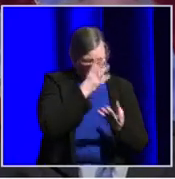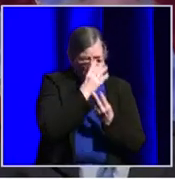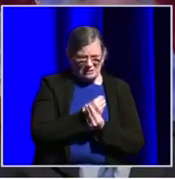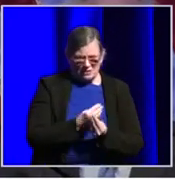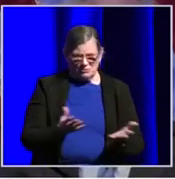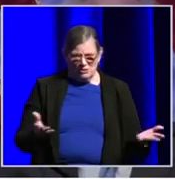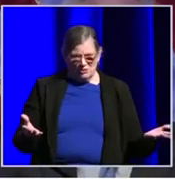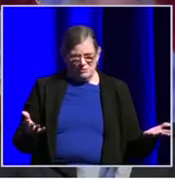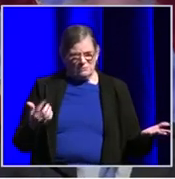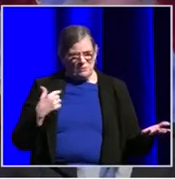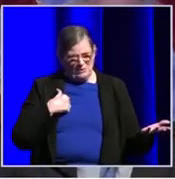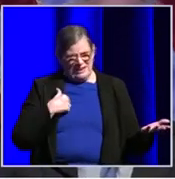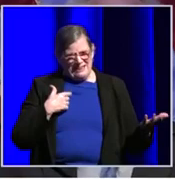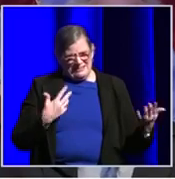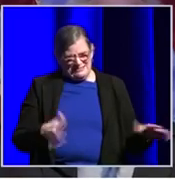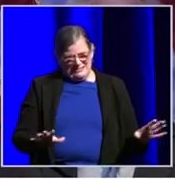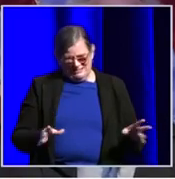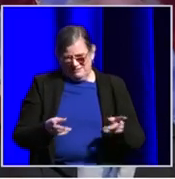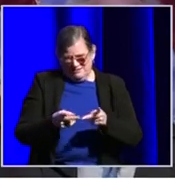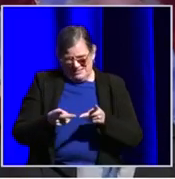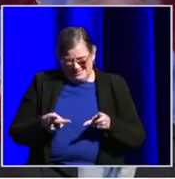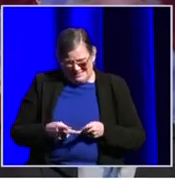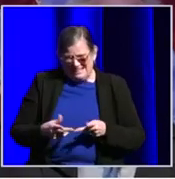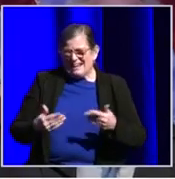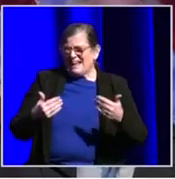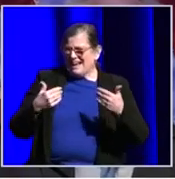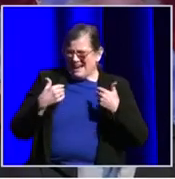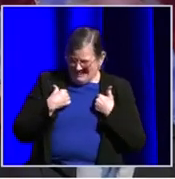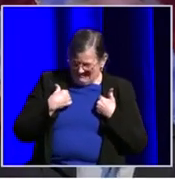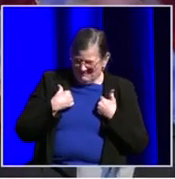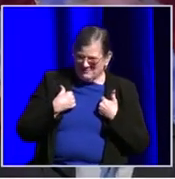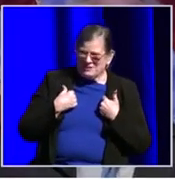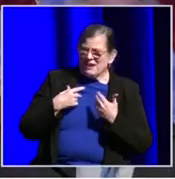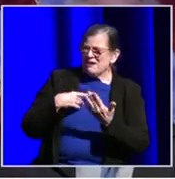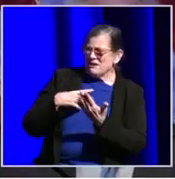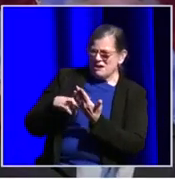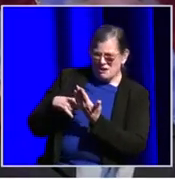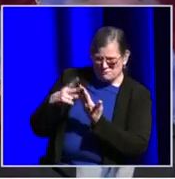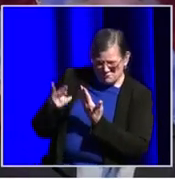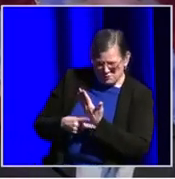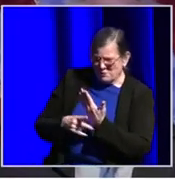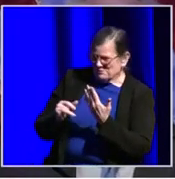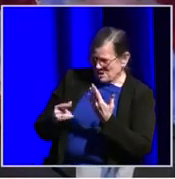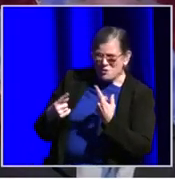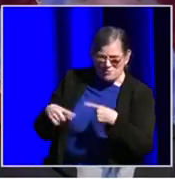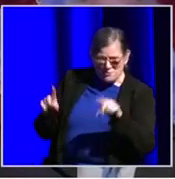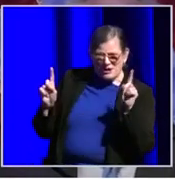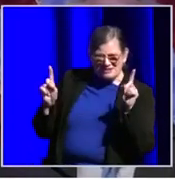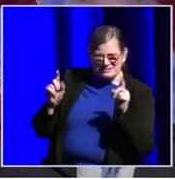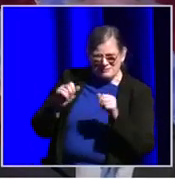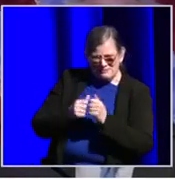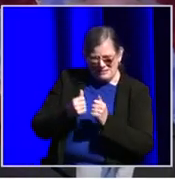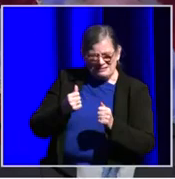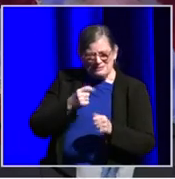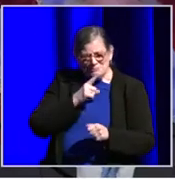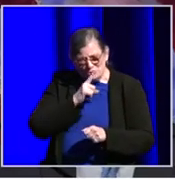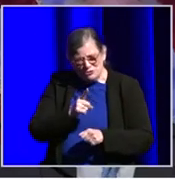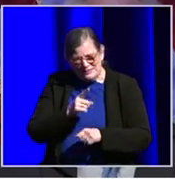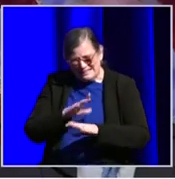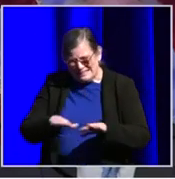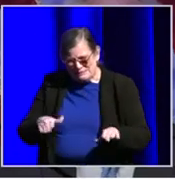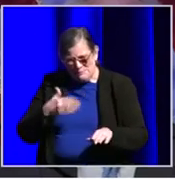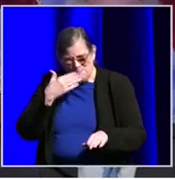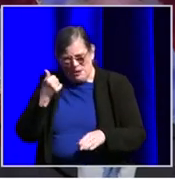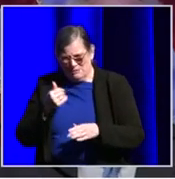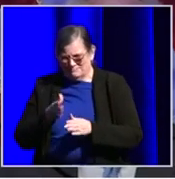we have the facilities, we have the programs that work to get kids on a better path. So we